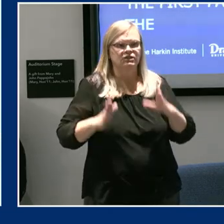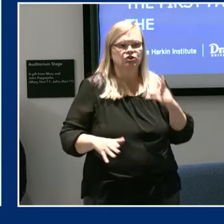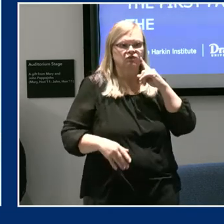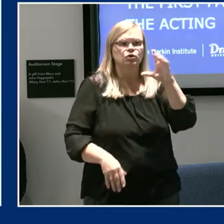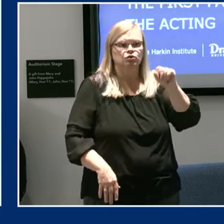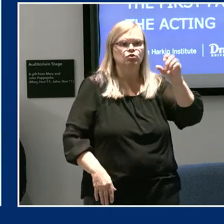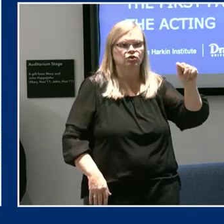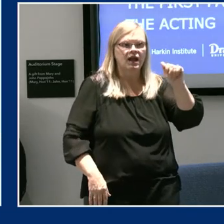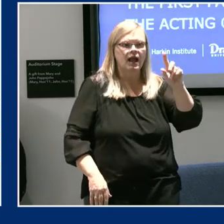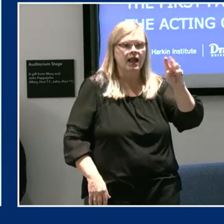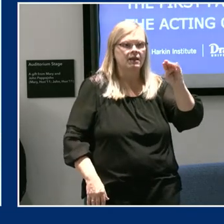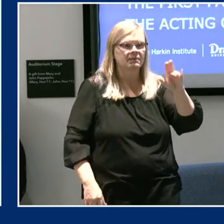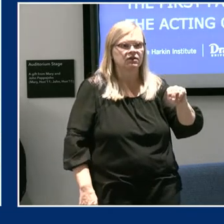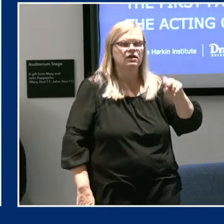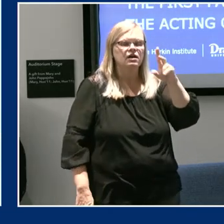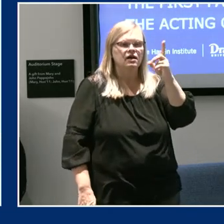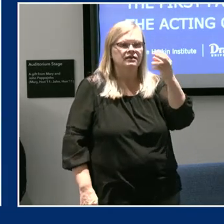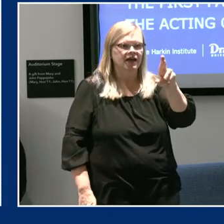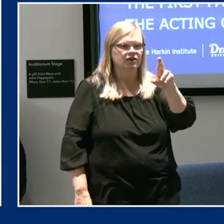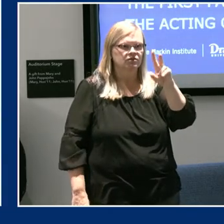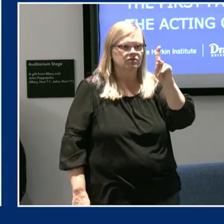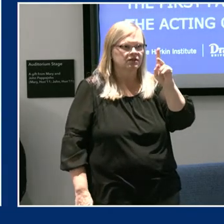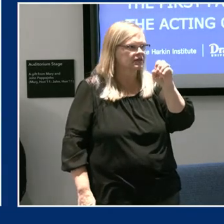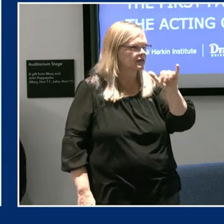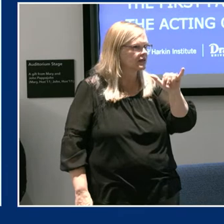Administration, Dr. Kilolo